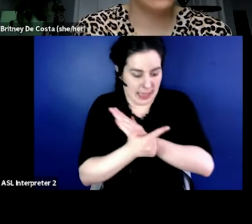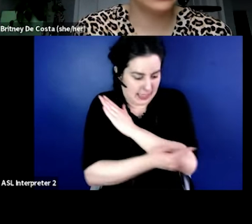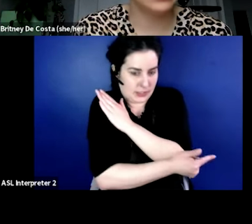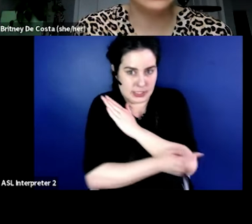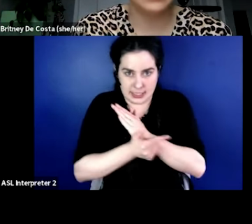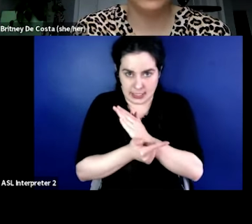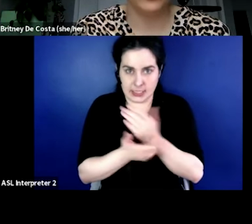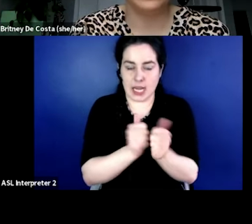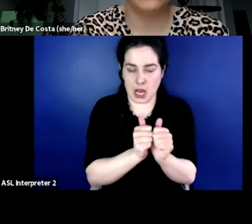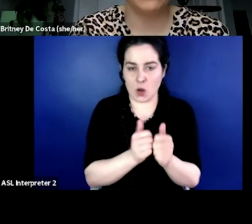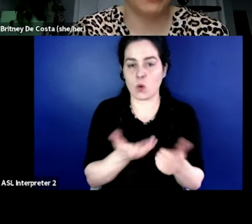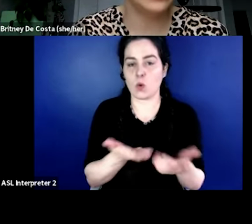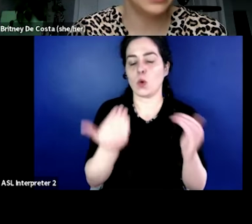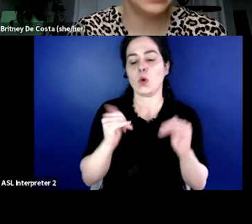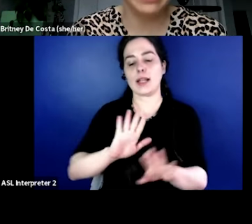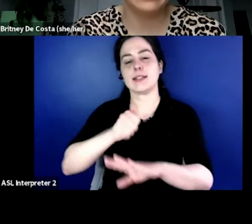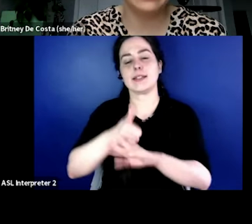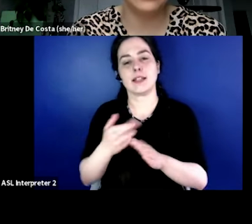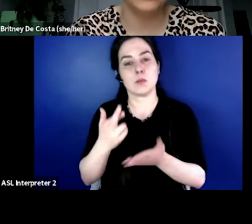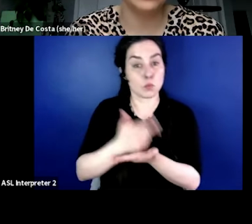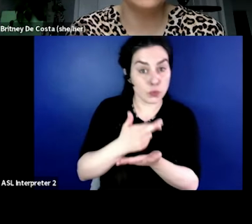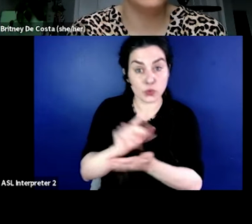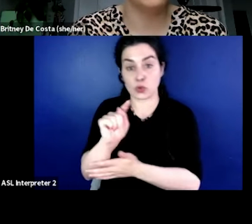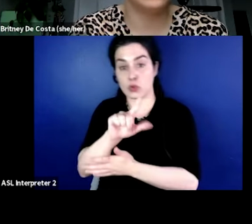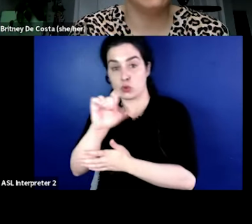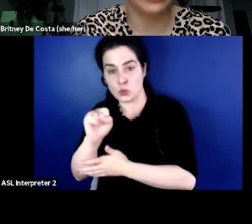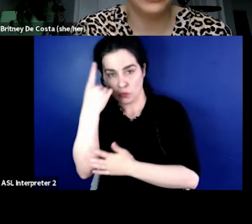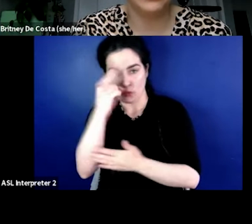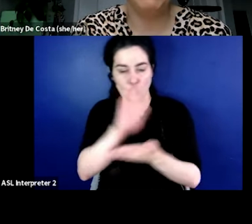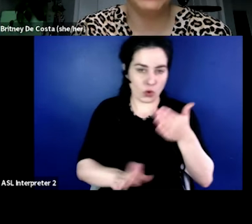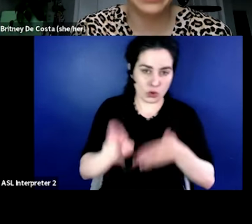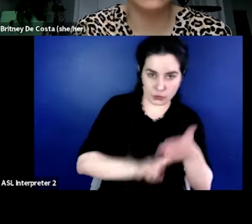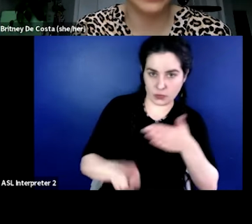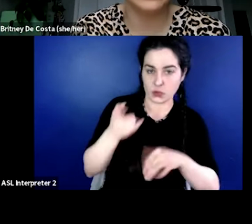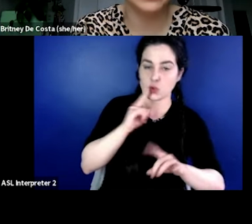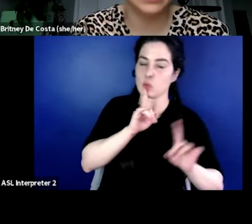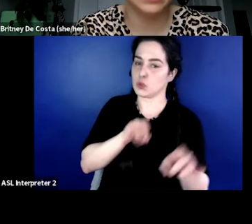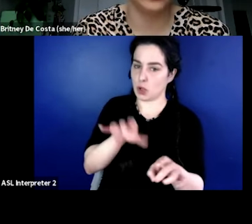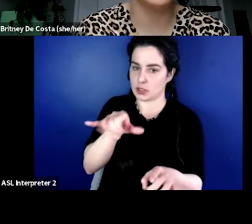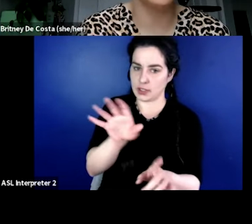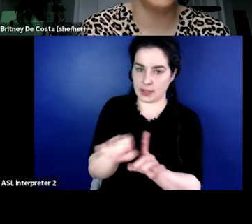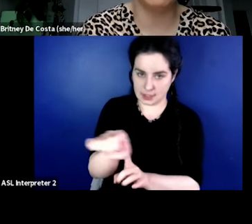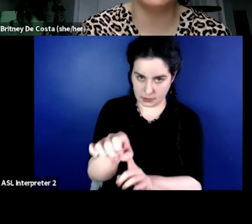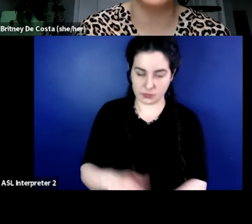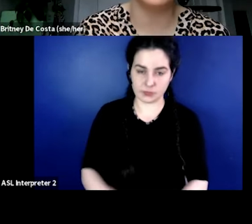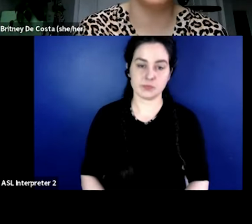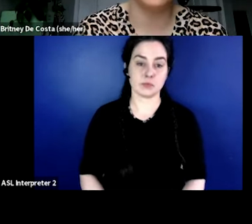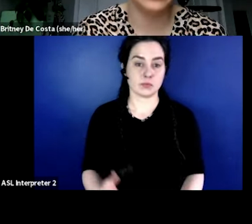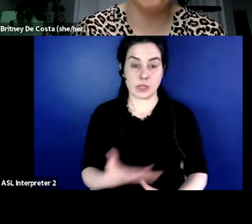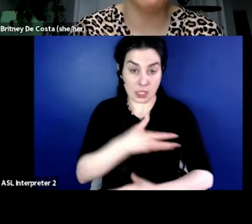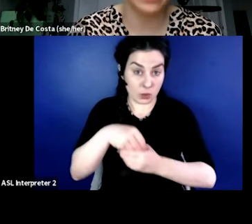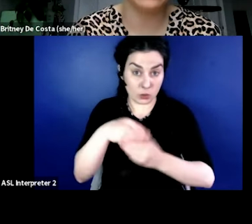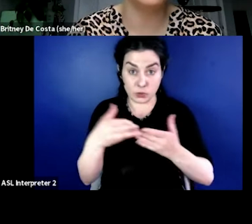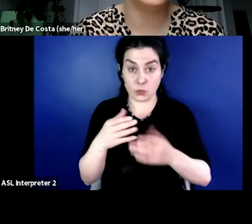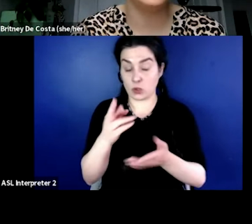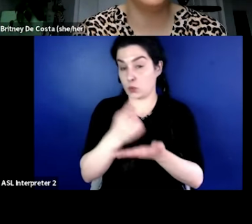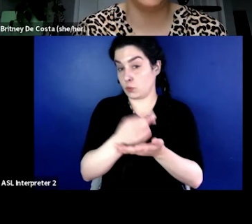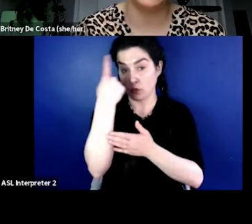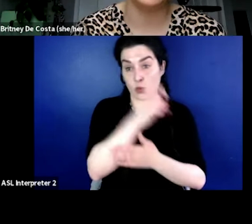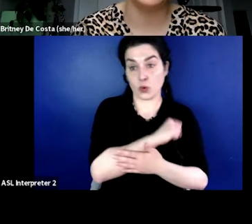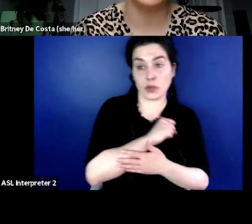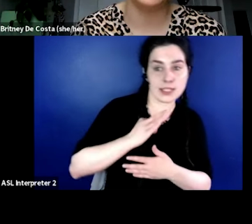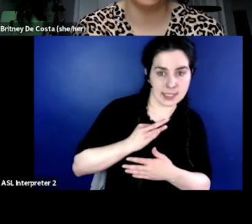create resources and tools for post-secondary institutions to respond to and address this issue, including resources for staff and